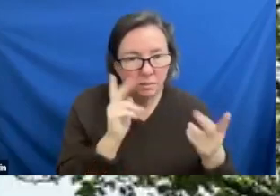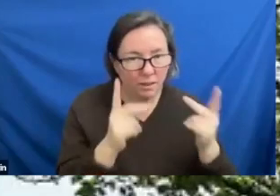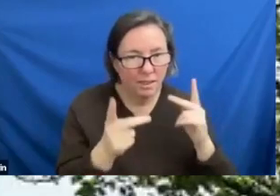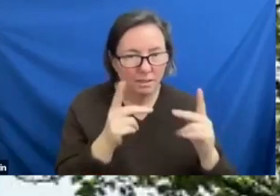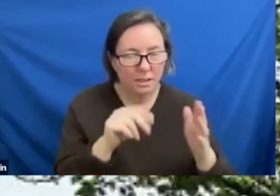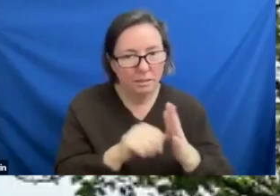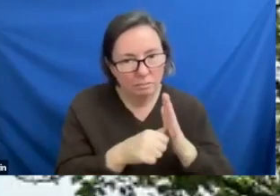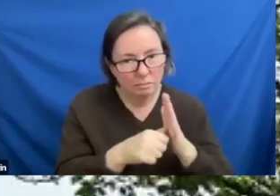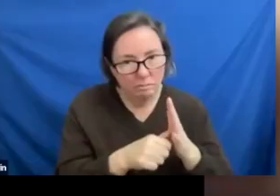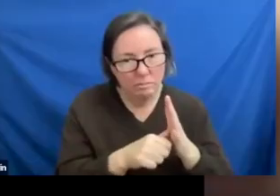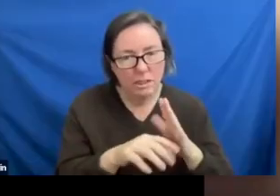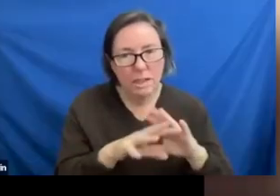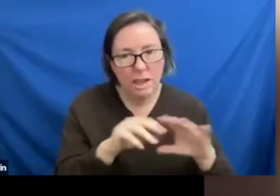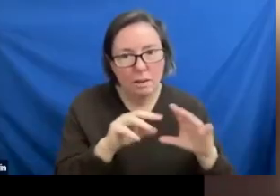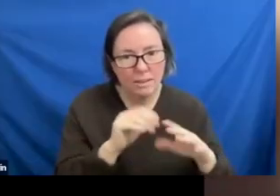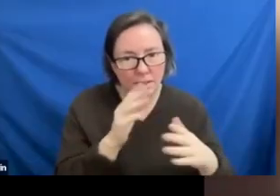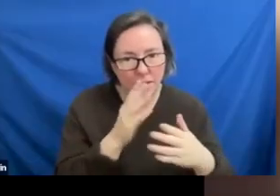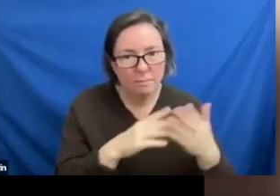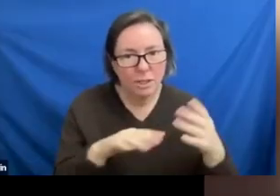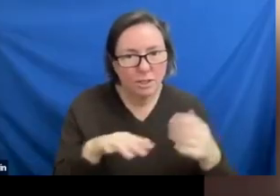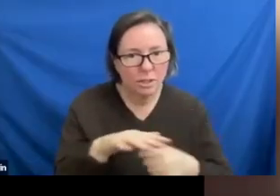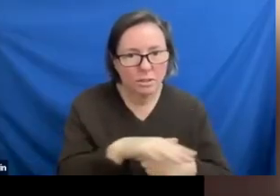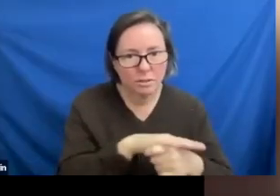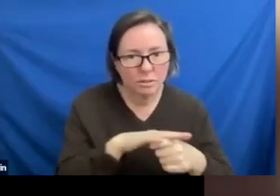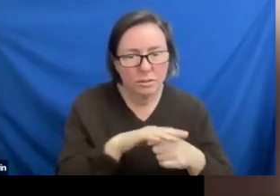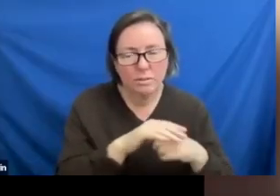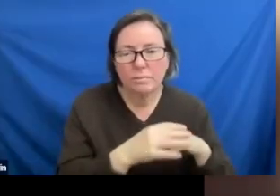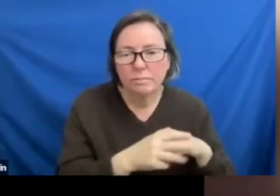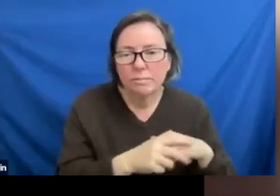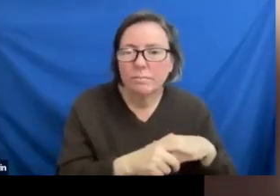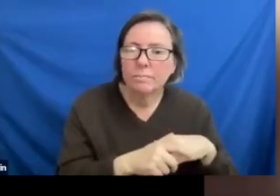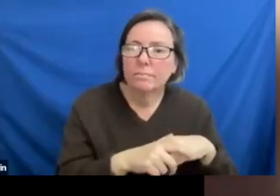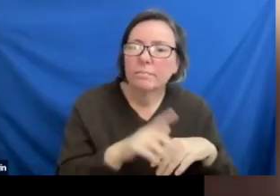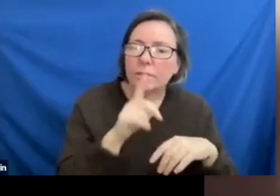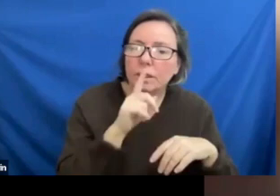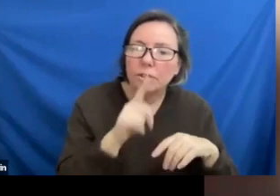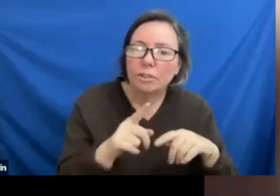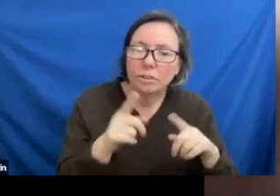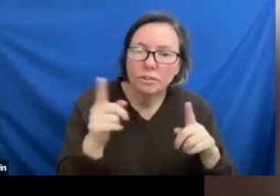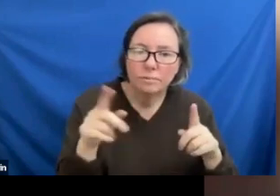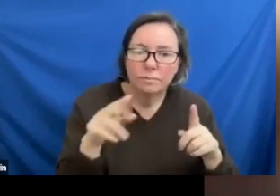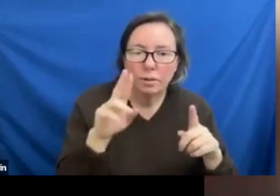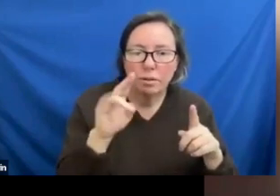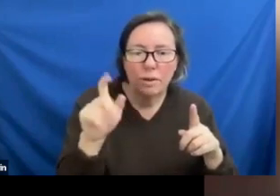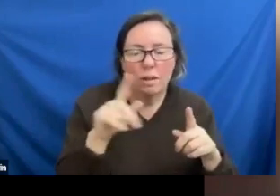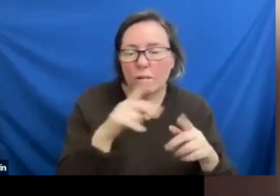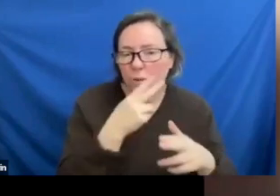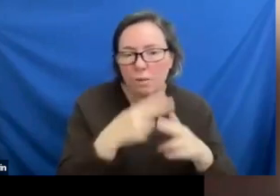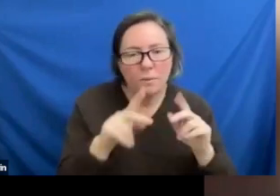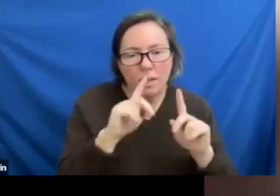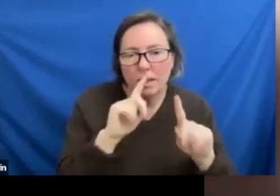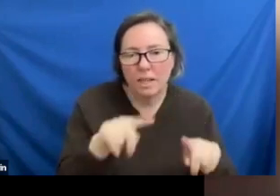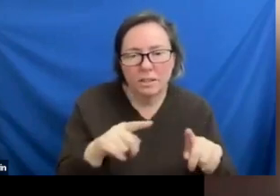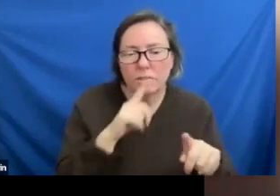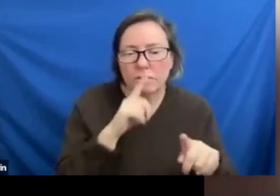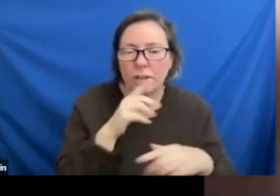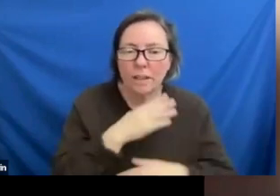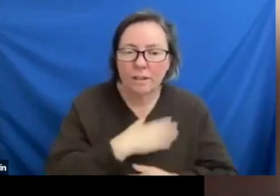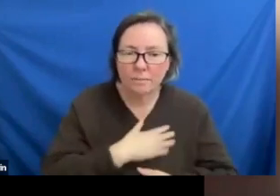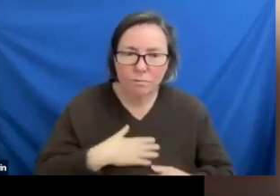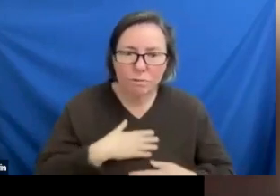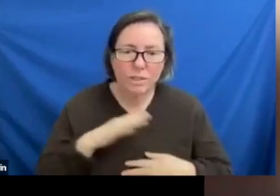emphasize the shade, and we could talk a little bit about it. Sure. I'll just give you the quick answer. I appreciate